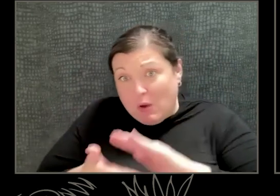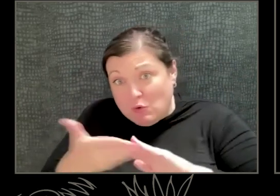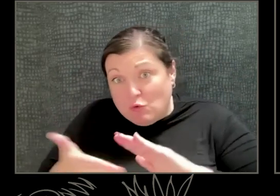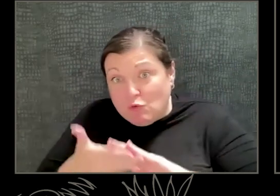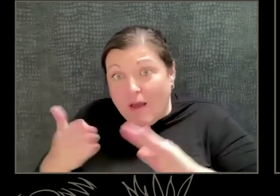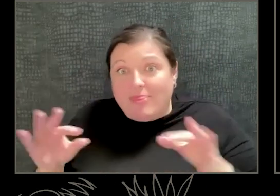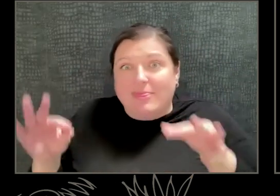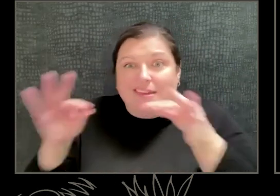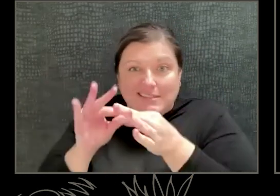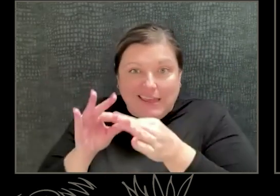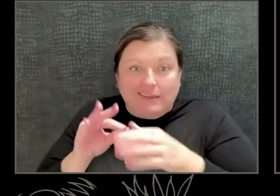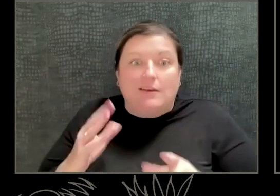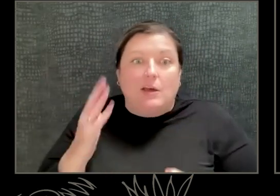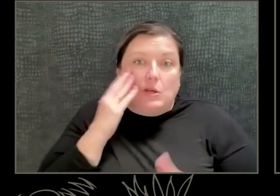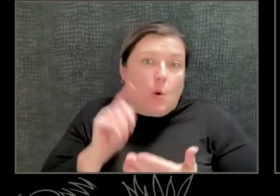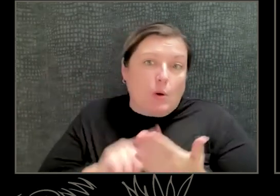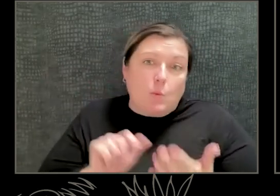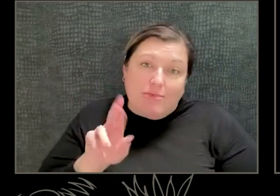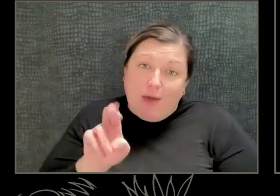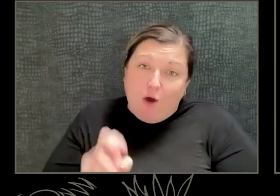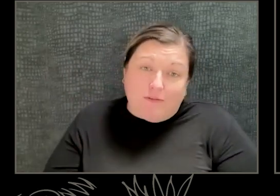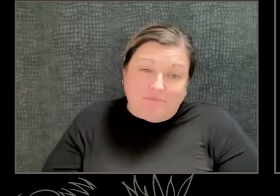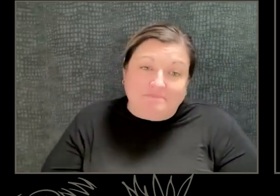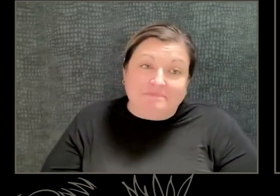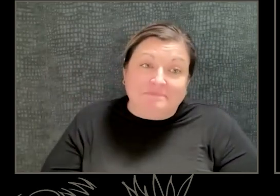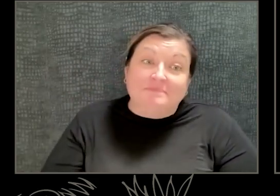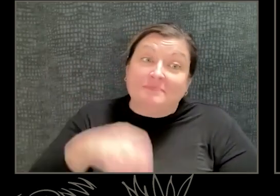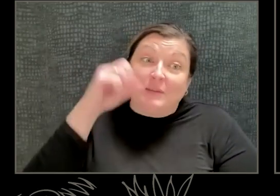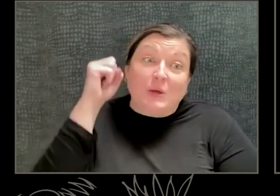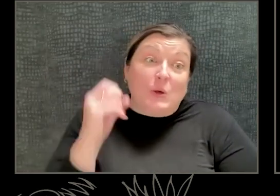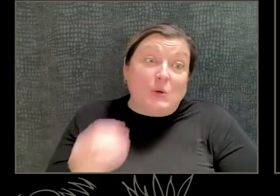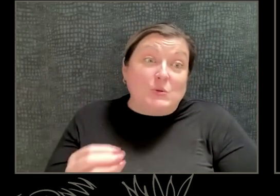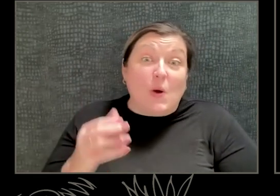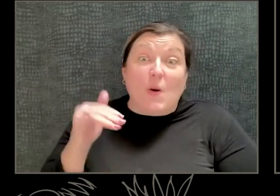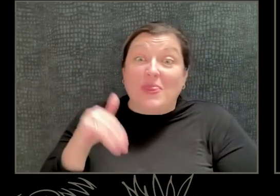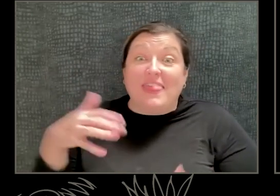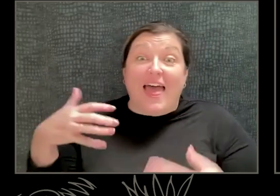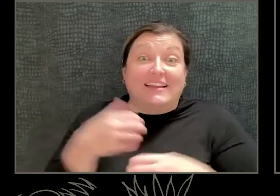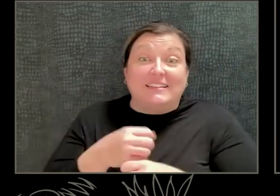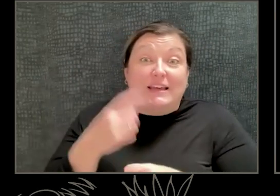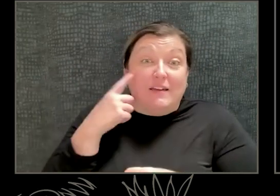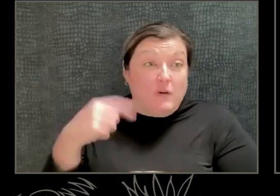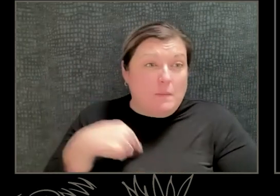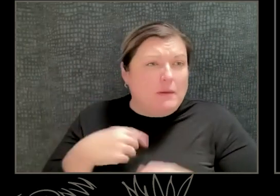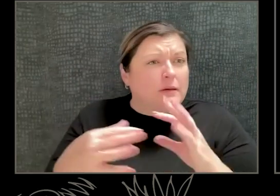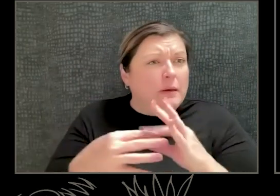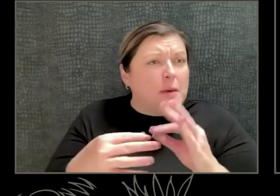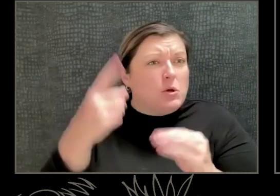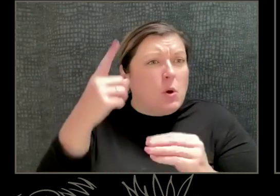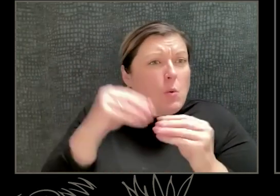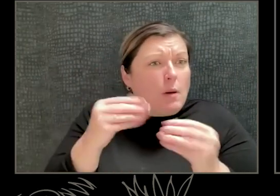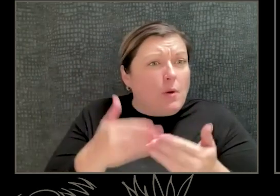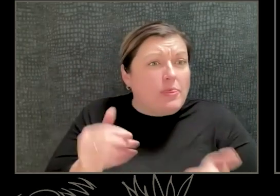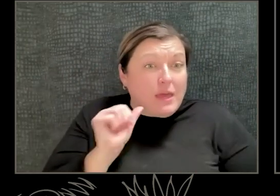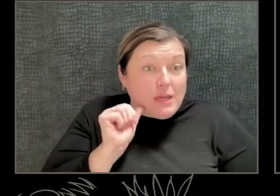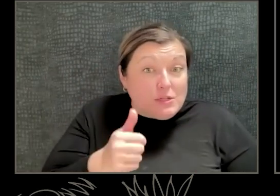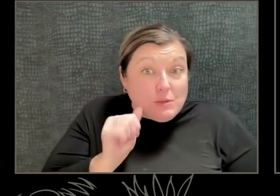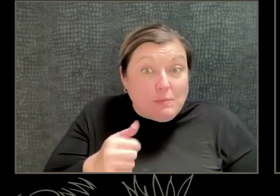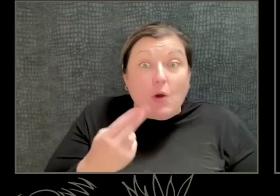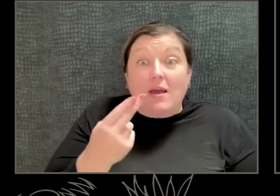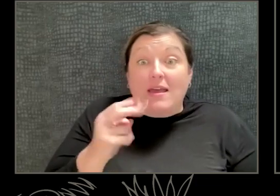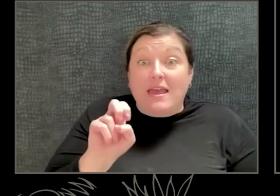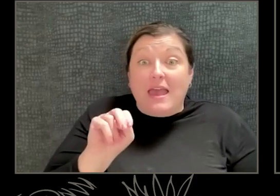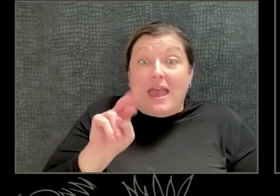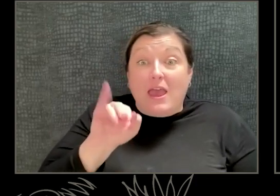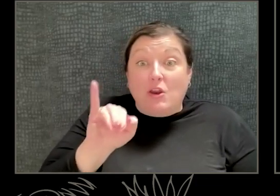and even knowing what they are. So that's it from me. I will just mention one more thing. Tomorrow, Henry and I are